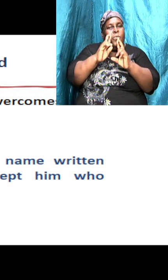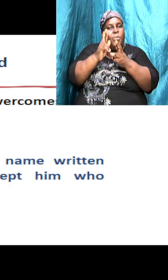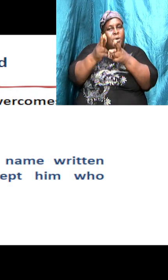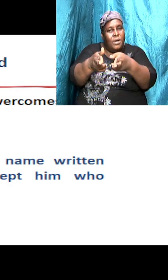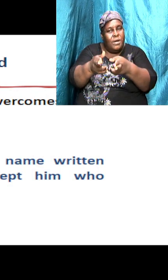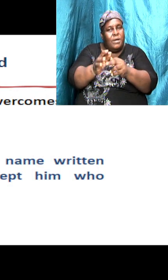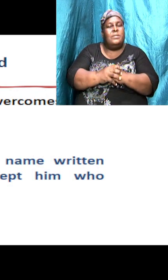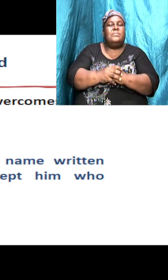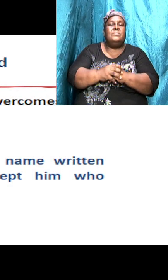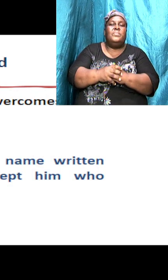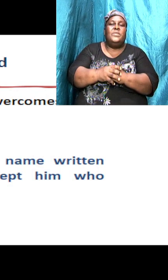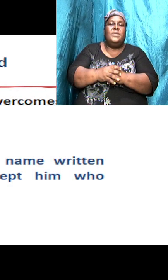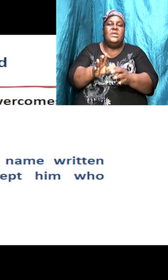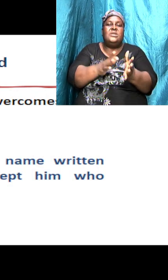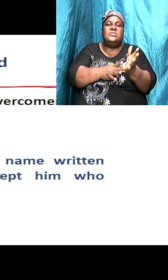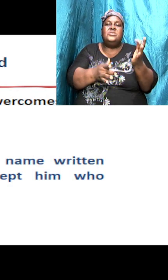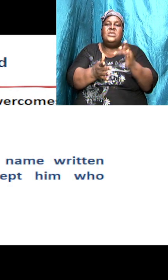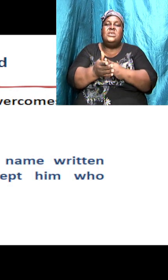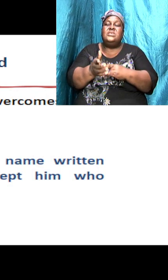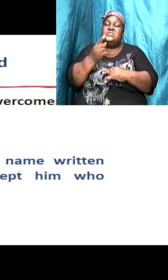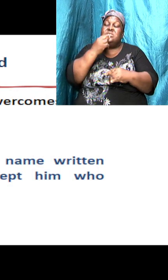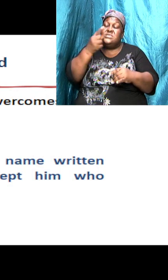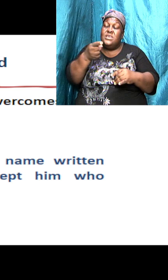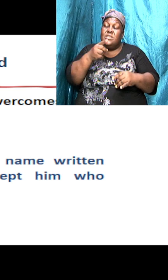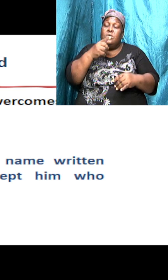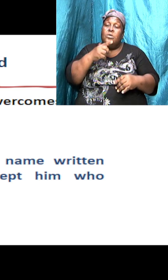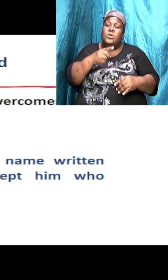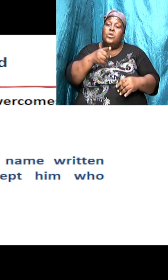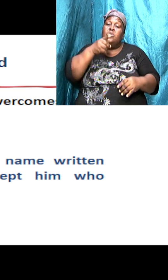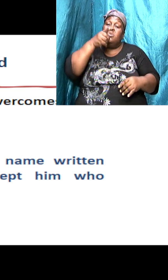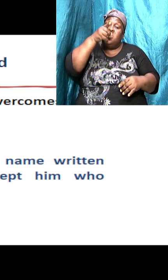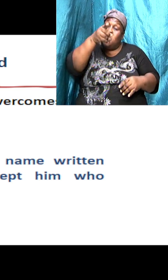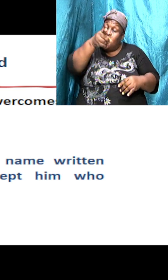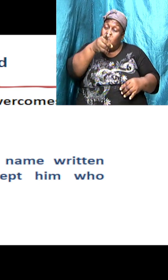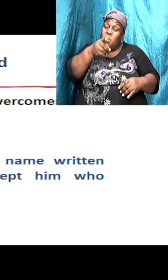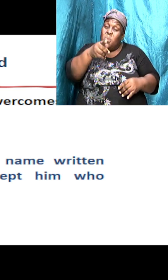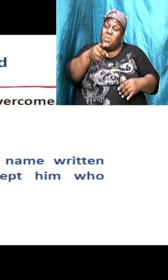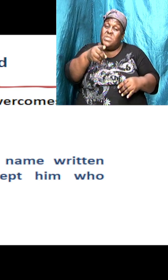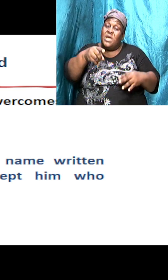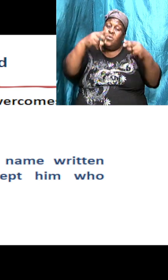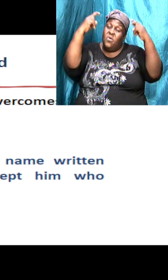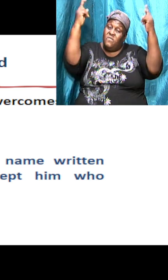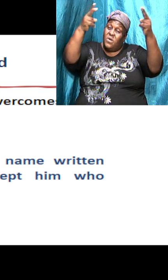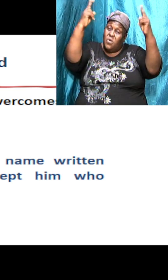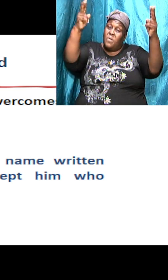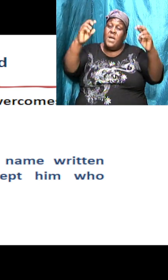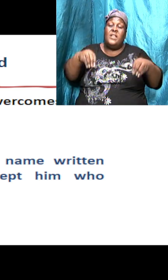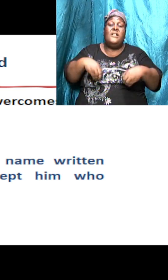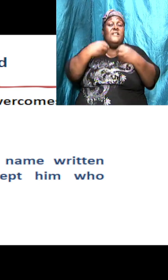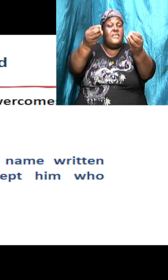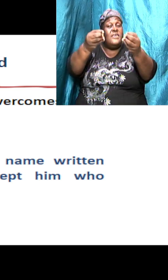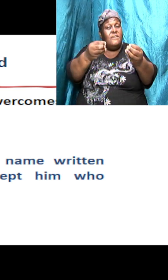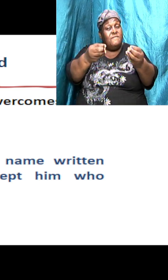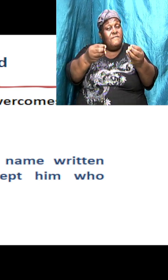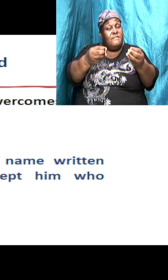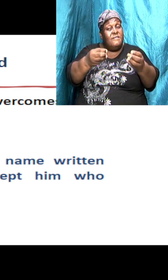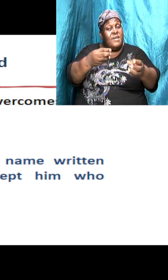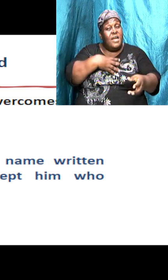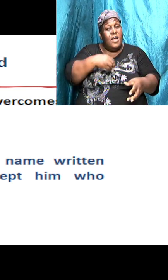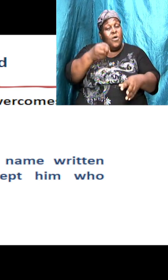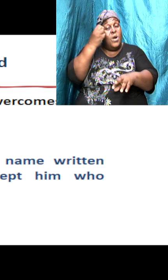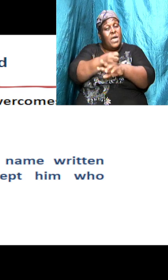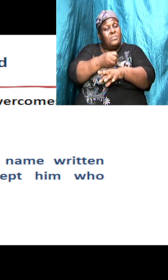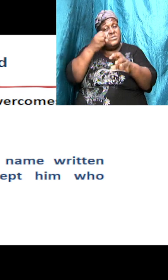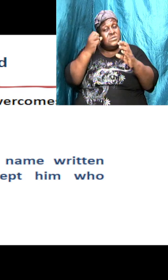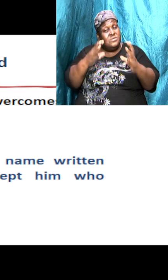that he that overcomes, I will give him a white stone. And a white stone is a simple